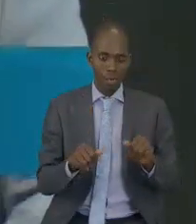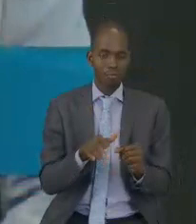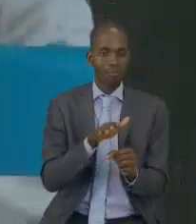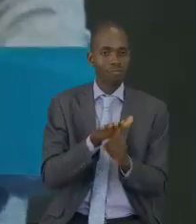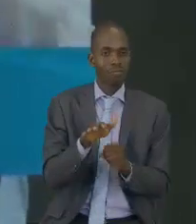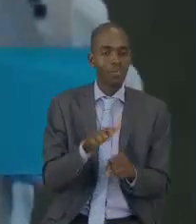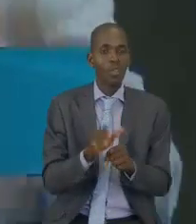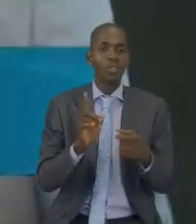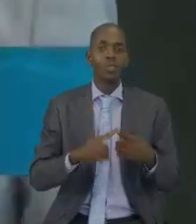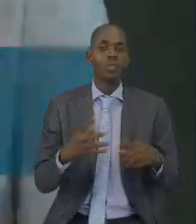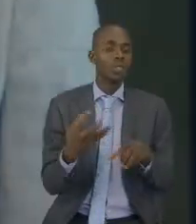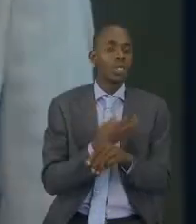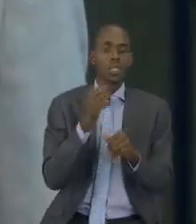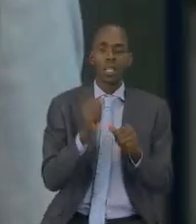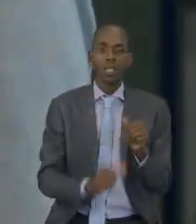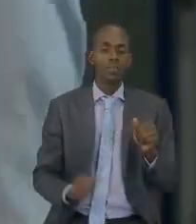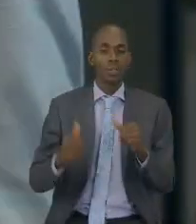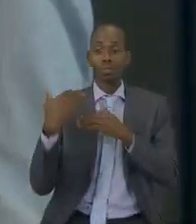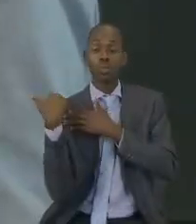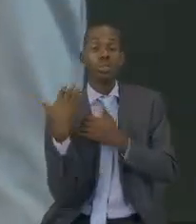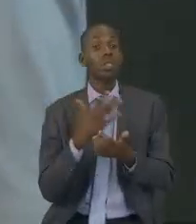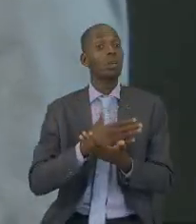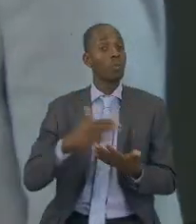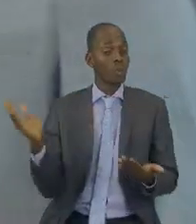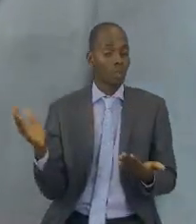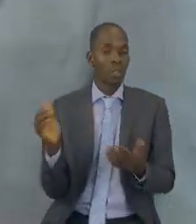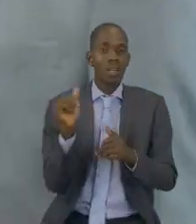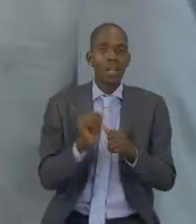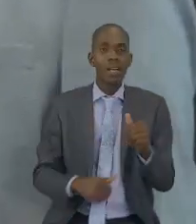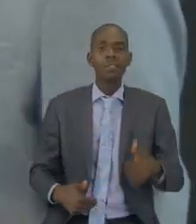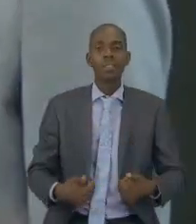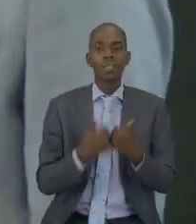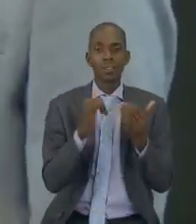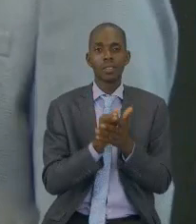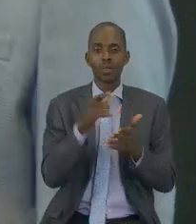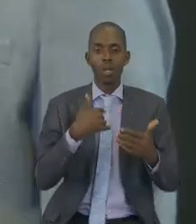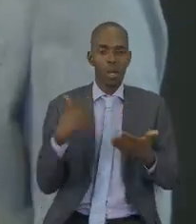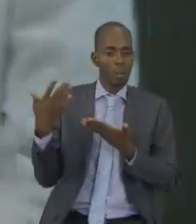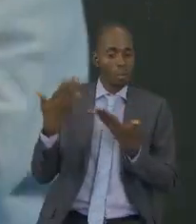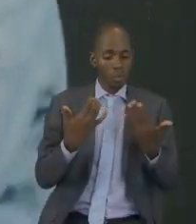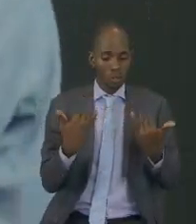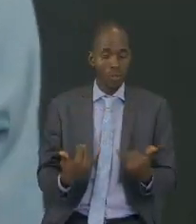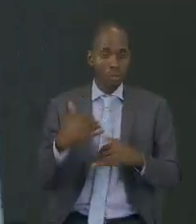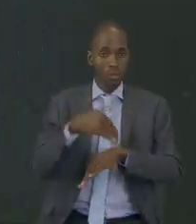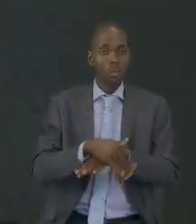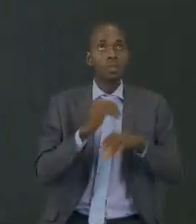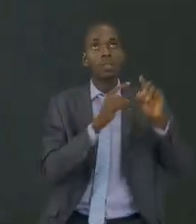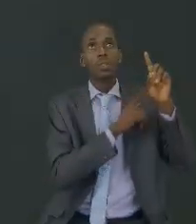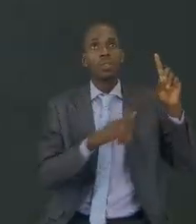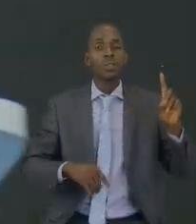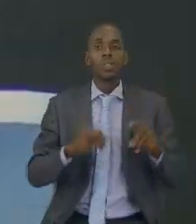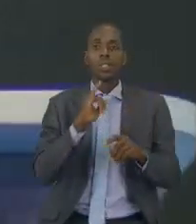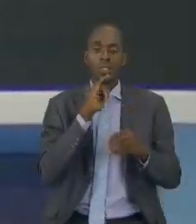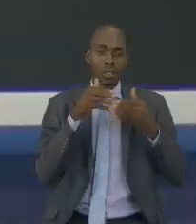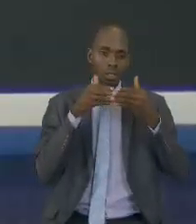sufficient to take everybody away. Every challenge that you have brought here tonight, the Lord is